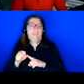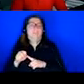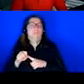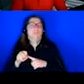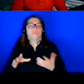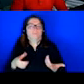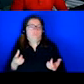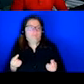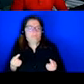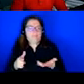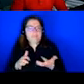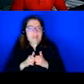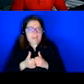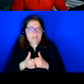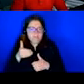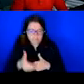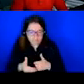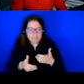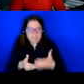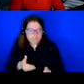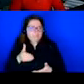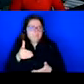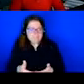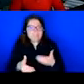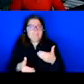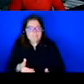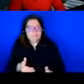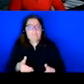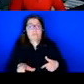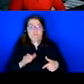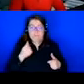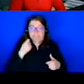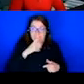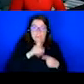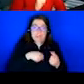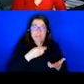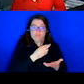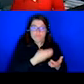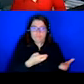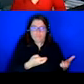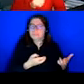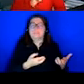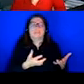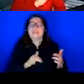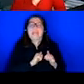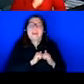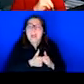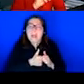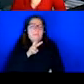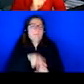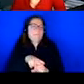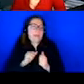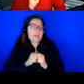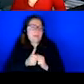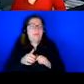actions will you take to leverage these resources to achieve your development goal? By when? And I want to say action